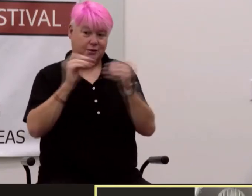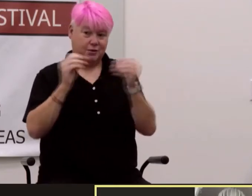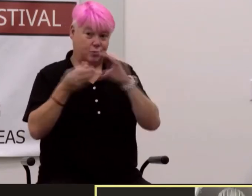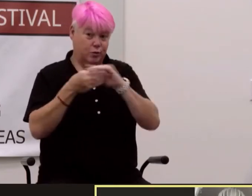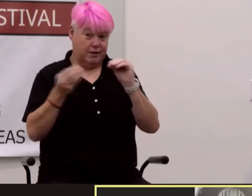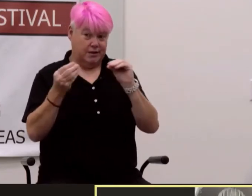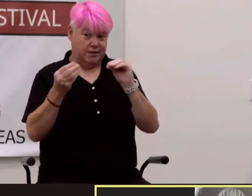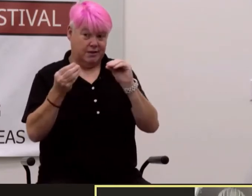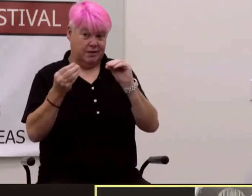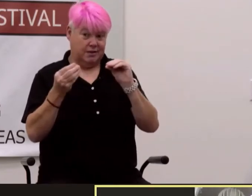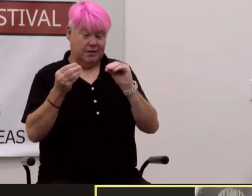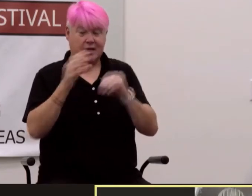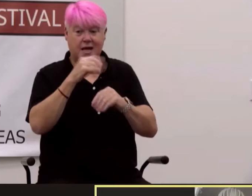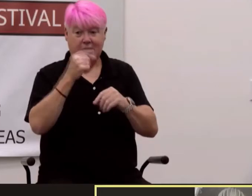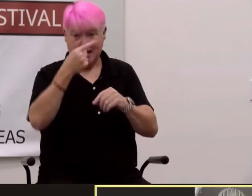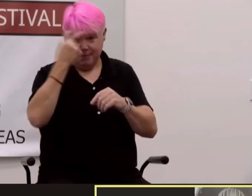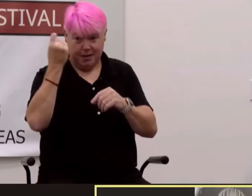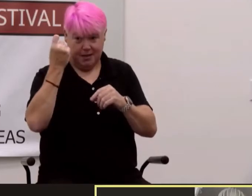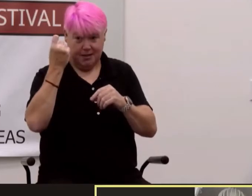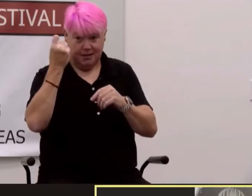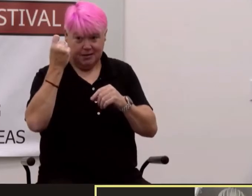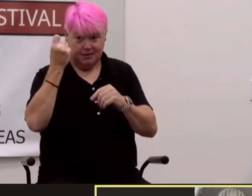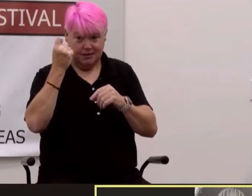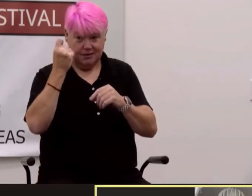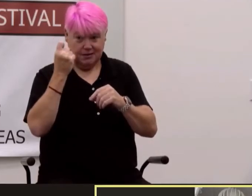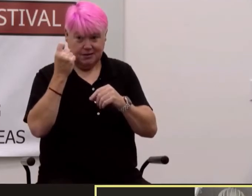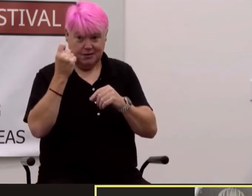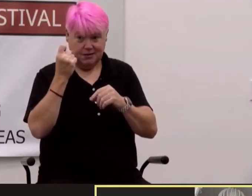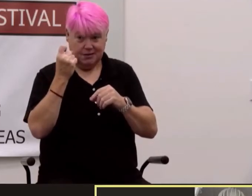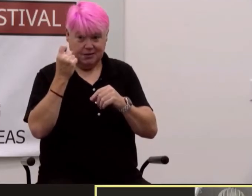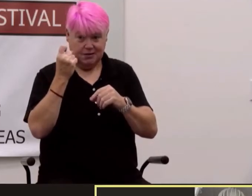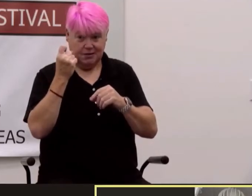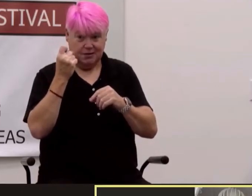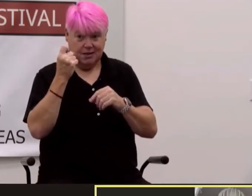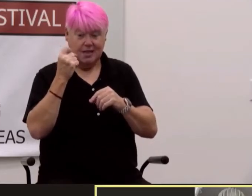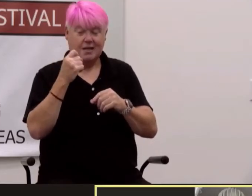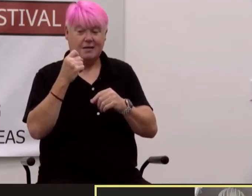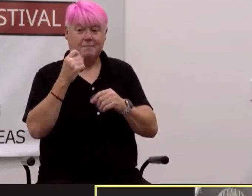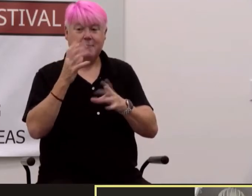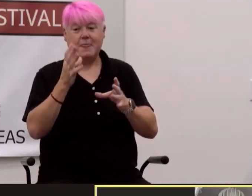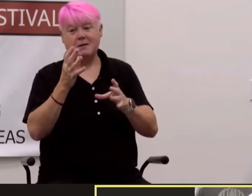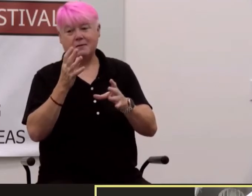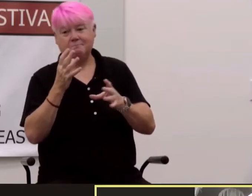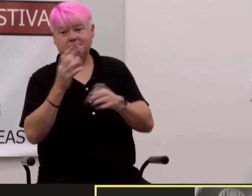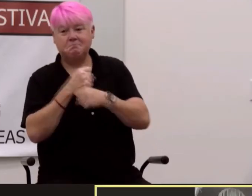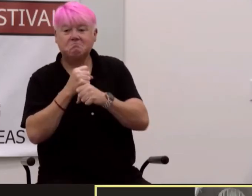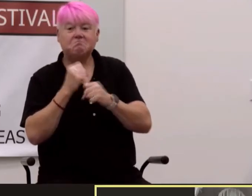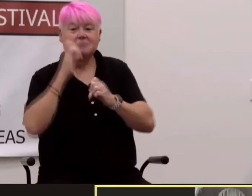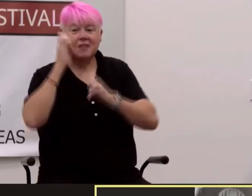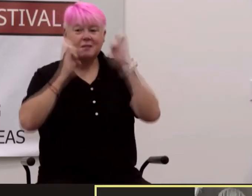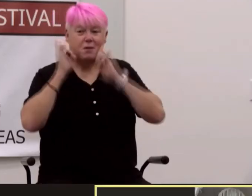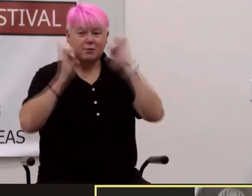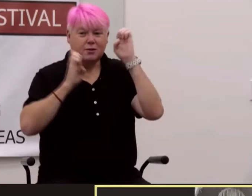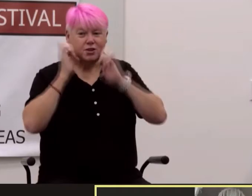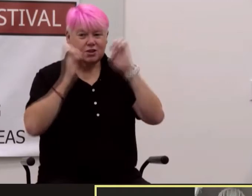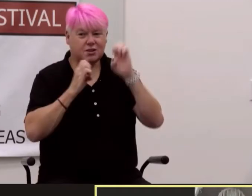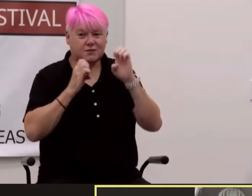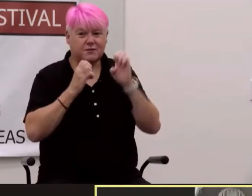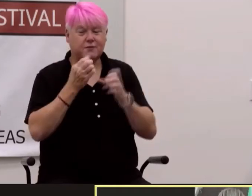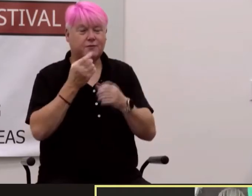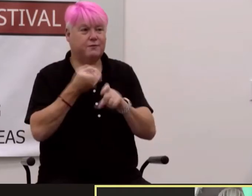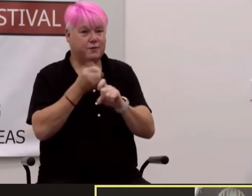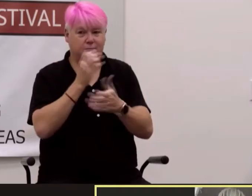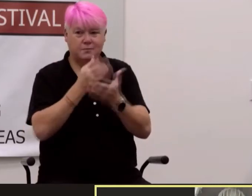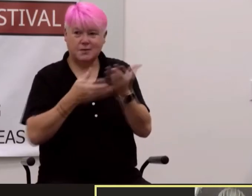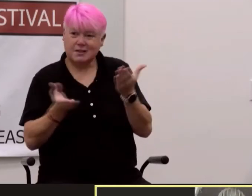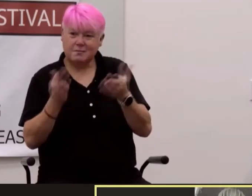And it's because provoking emotion to me would be a small example. And Jen's heard me say